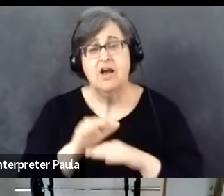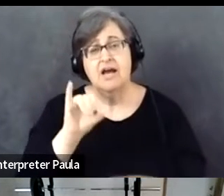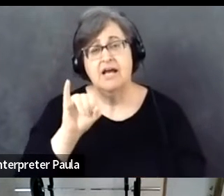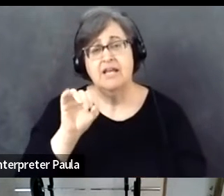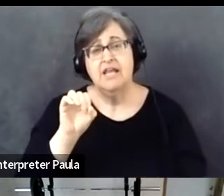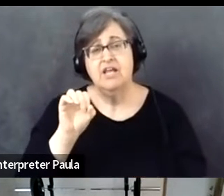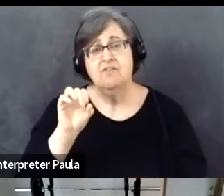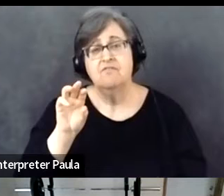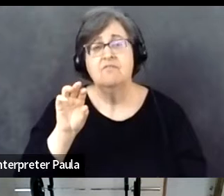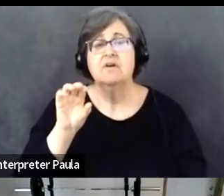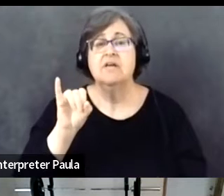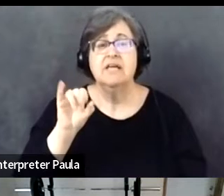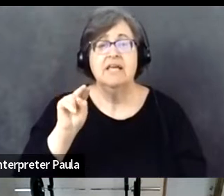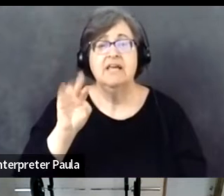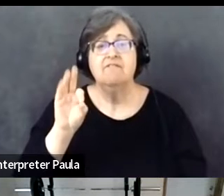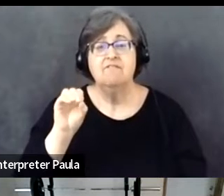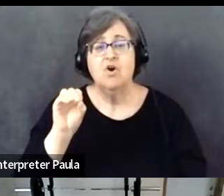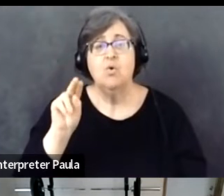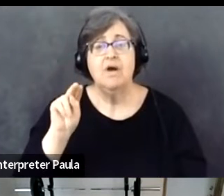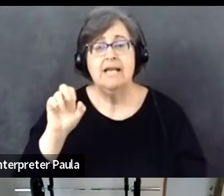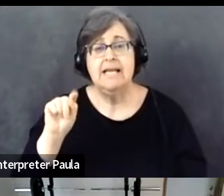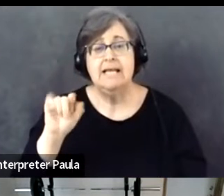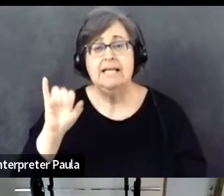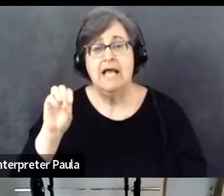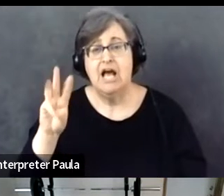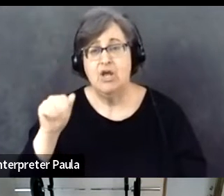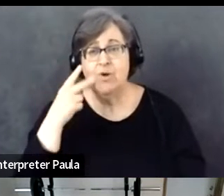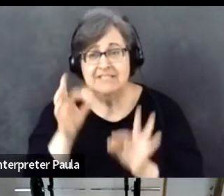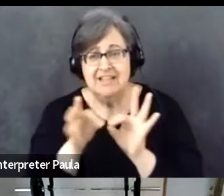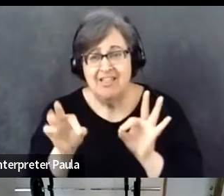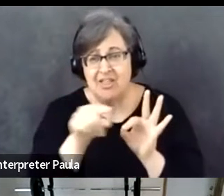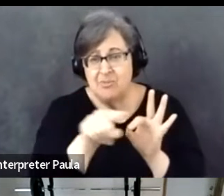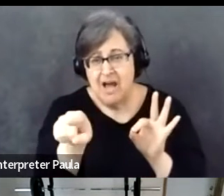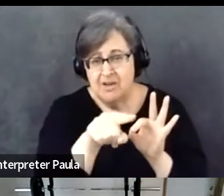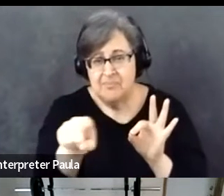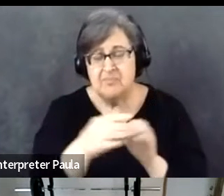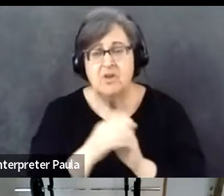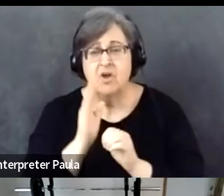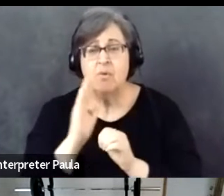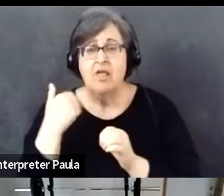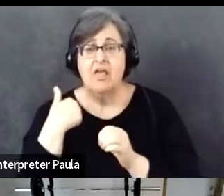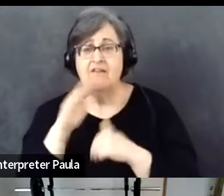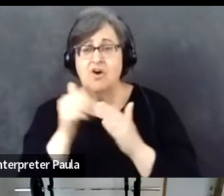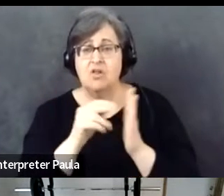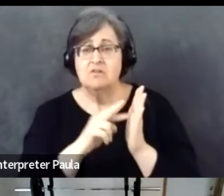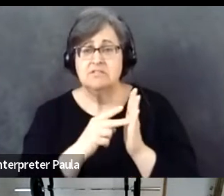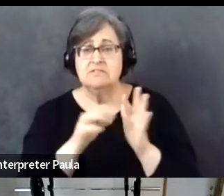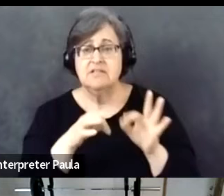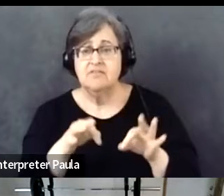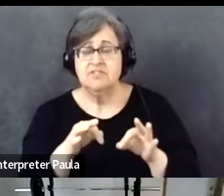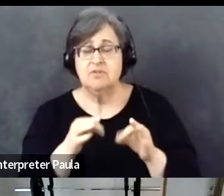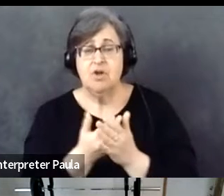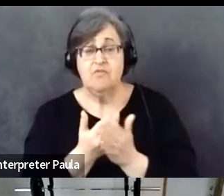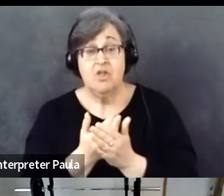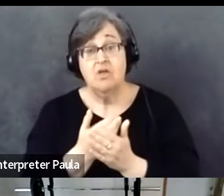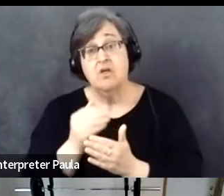there. I should have all of the definitions and explanations updated. The amendments that